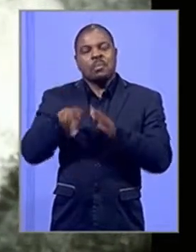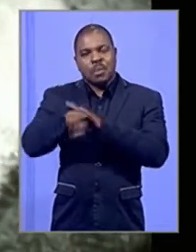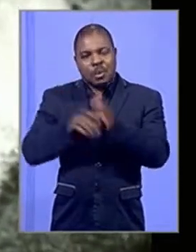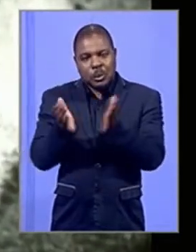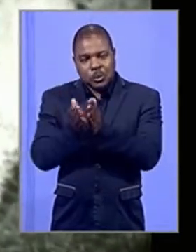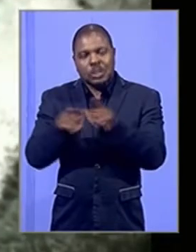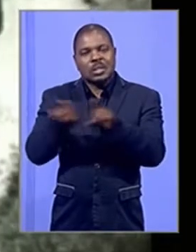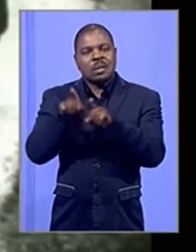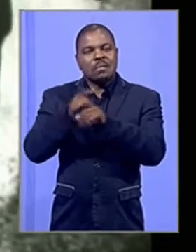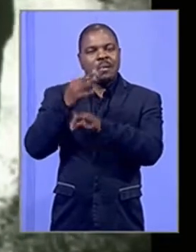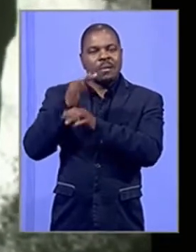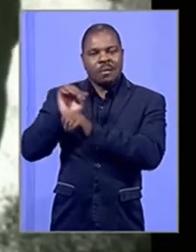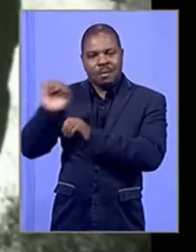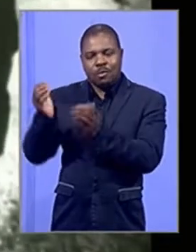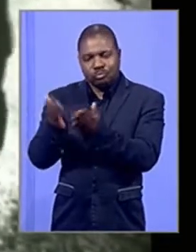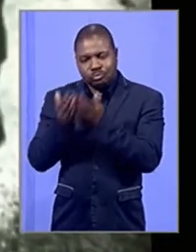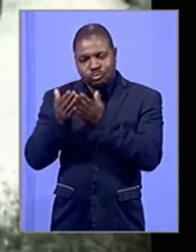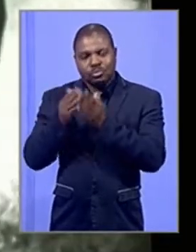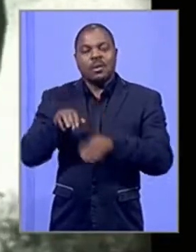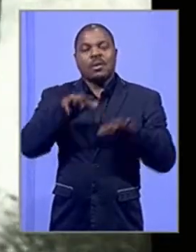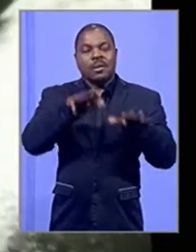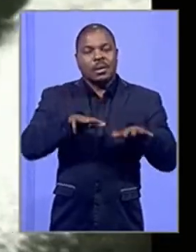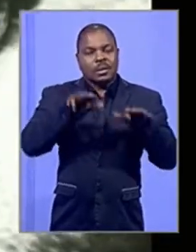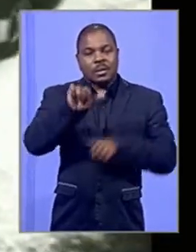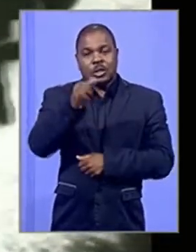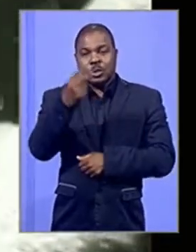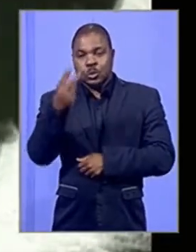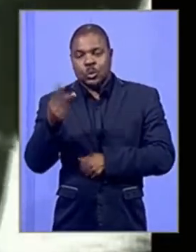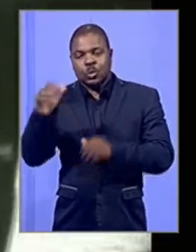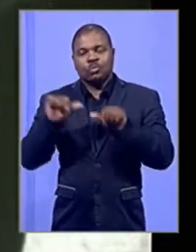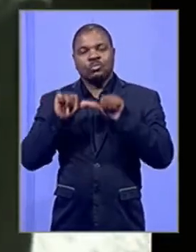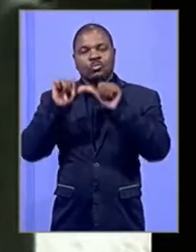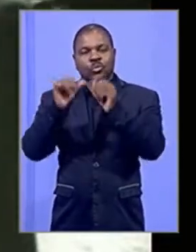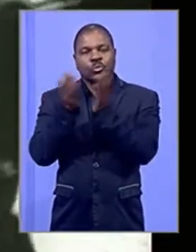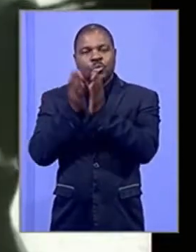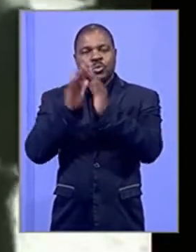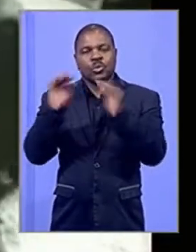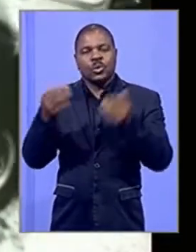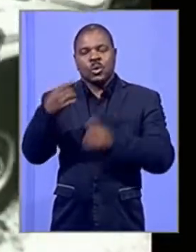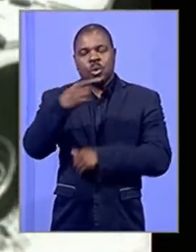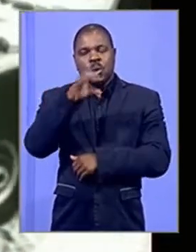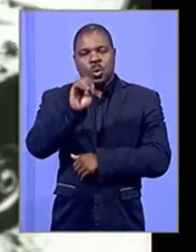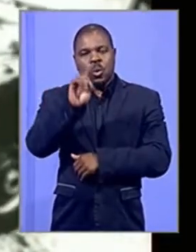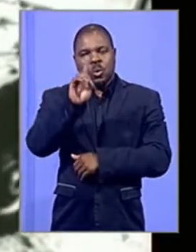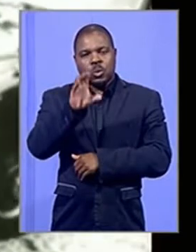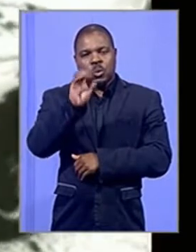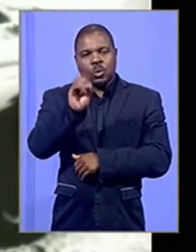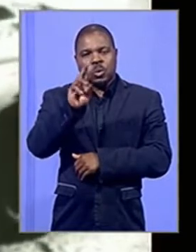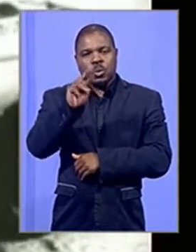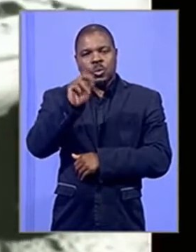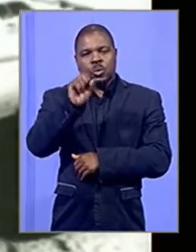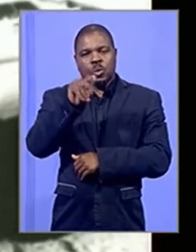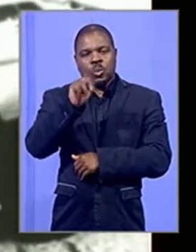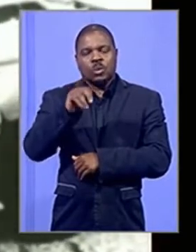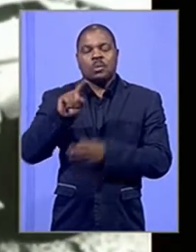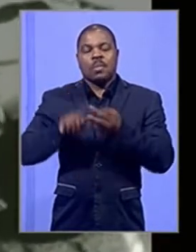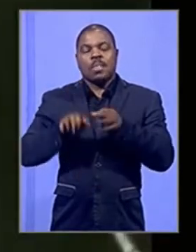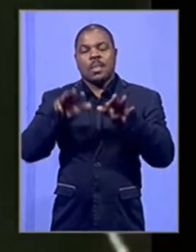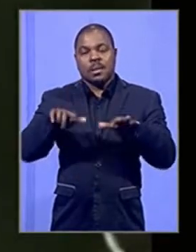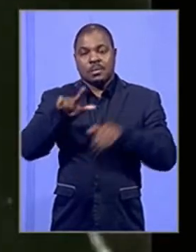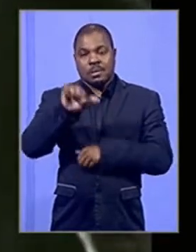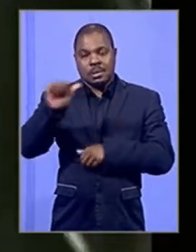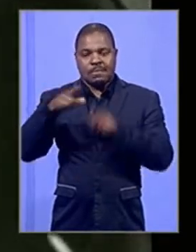go sona. Ngwageng wa 1962 o tshwetse pele ka dithuto tsa gagwe sekolong sa Gordonstone. Ka 1976 o ile a pheta